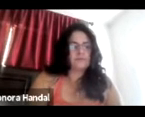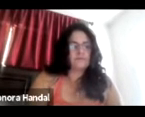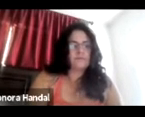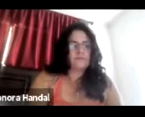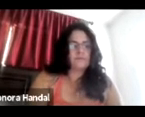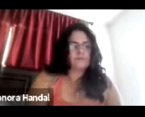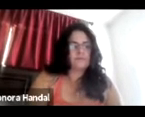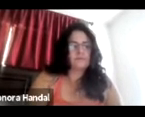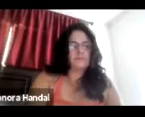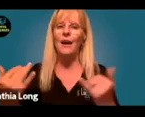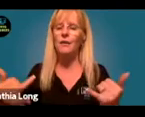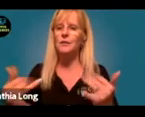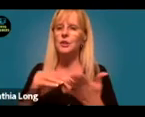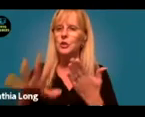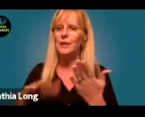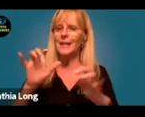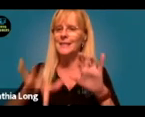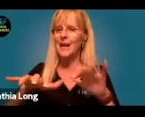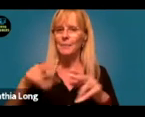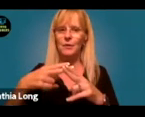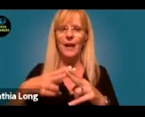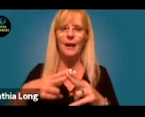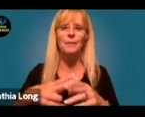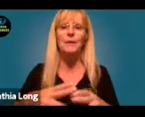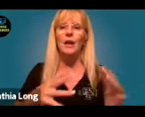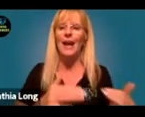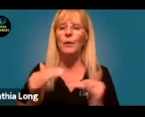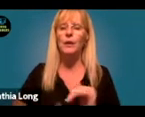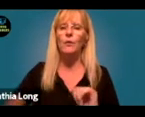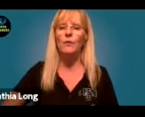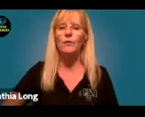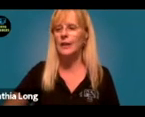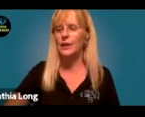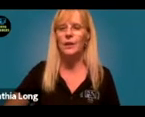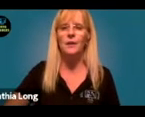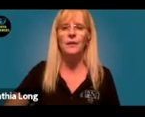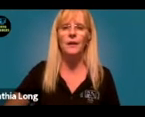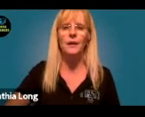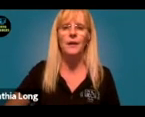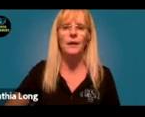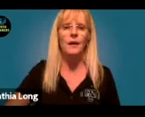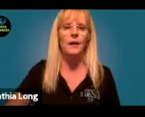Okay, so now the student has typed their name. Now we're going to go over here.